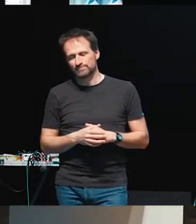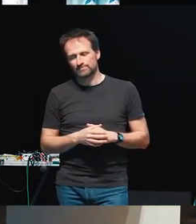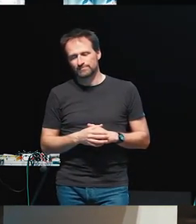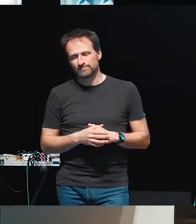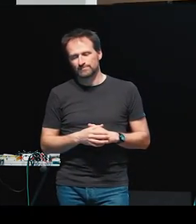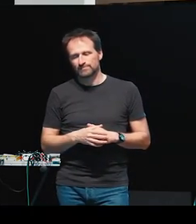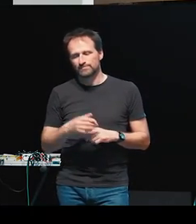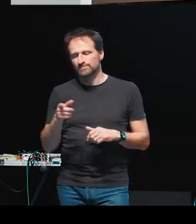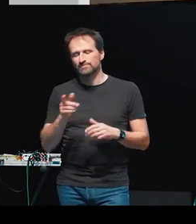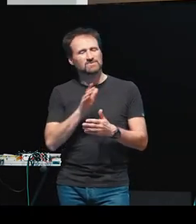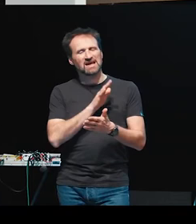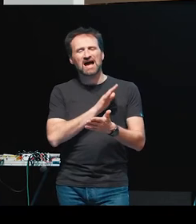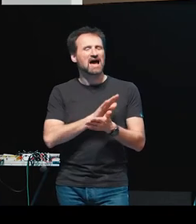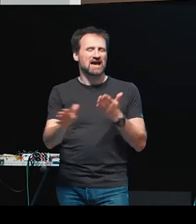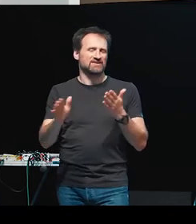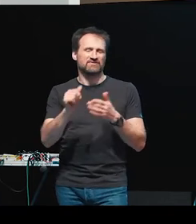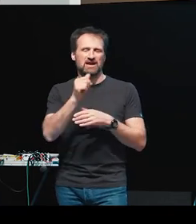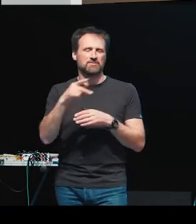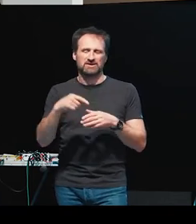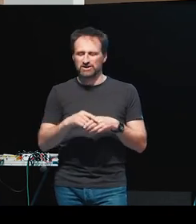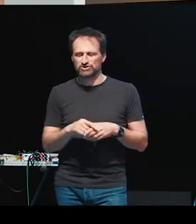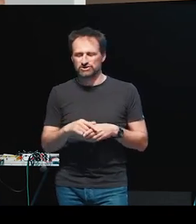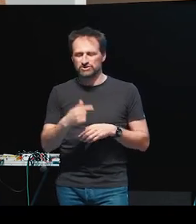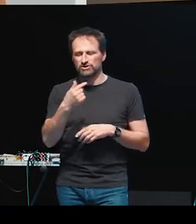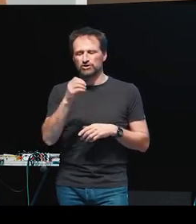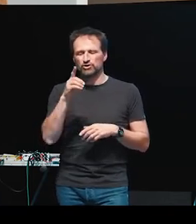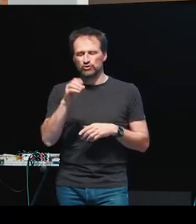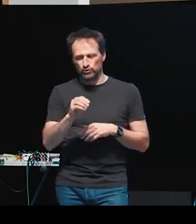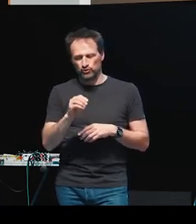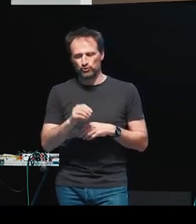we've got this simple application, which is the to-do MVC app.